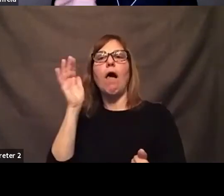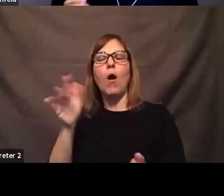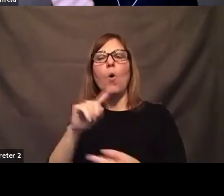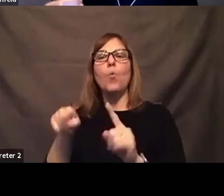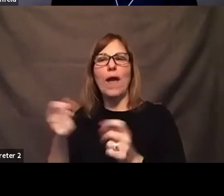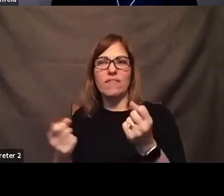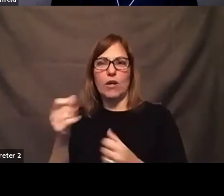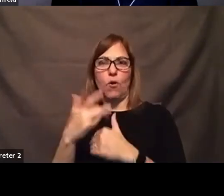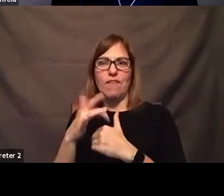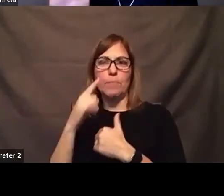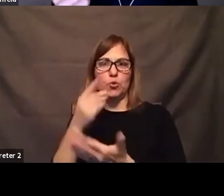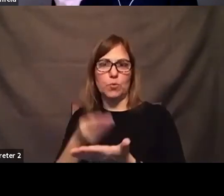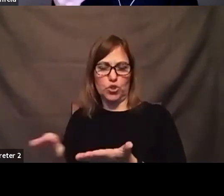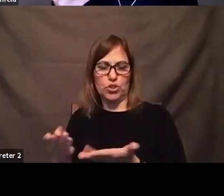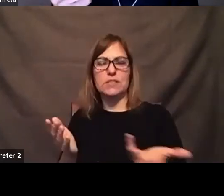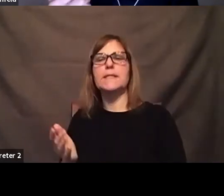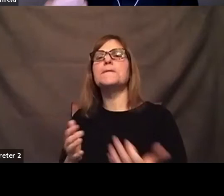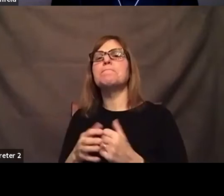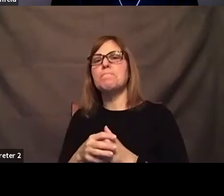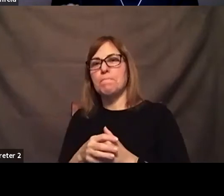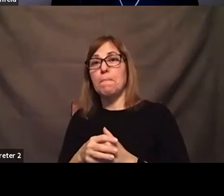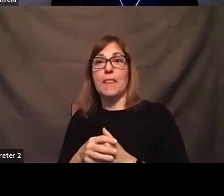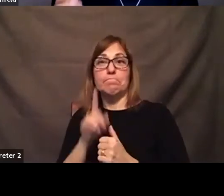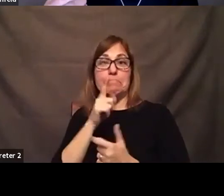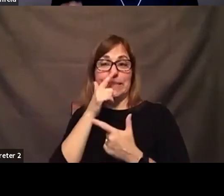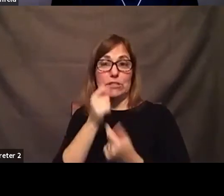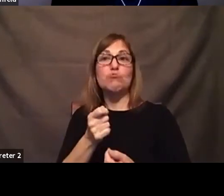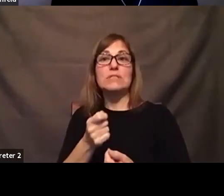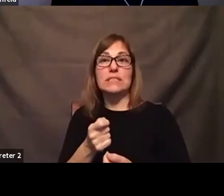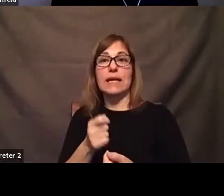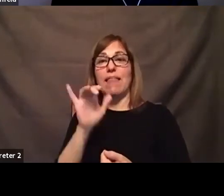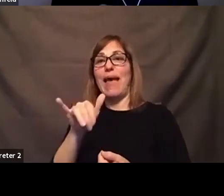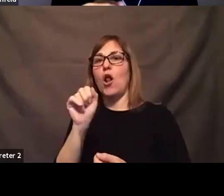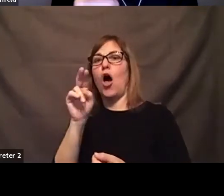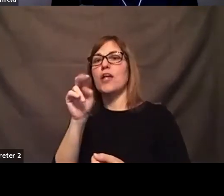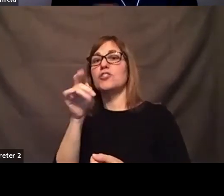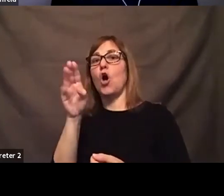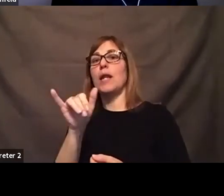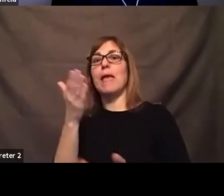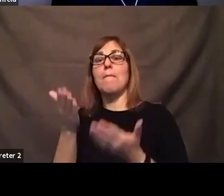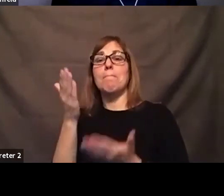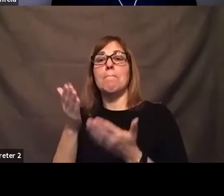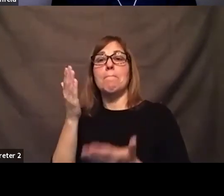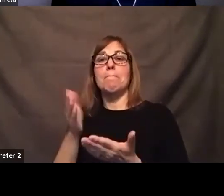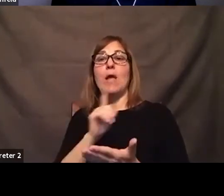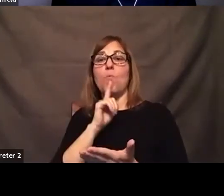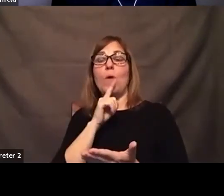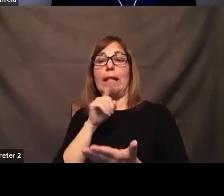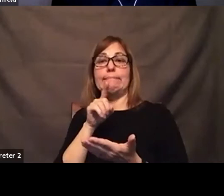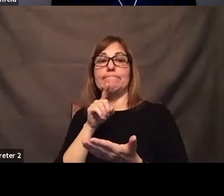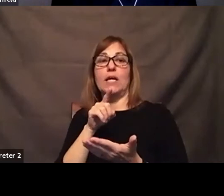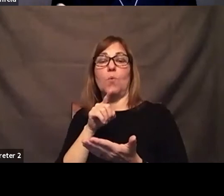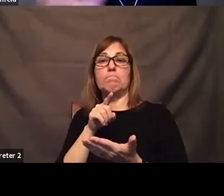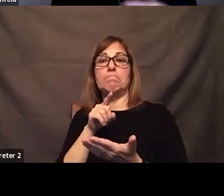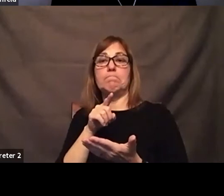So again, ironically, autonomy may actually remove some of the reasons for the discrimination we see